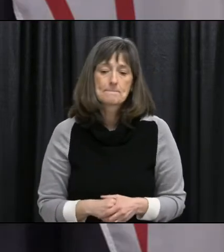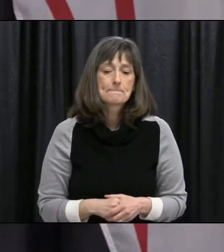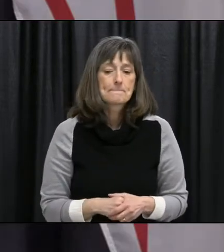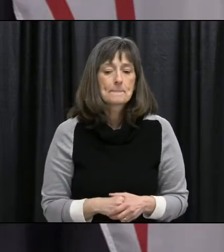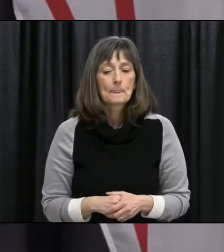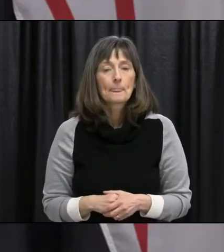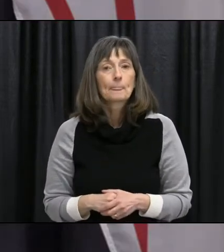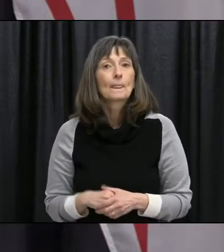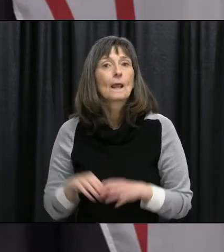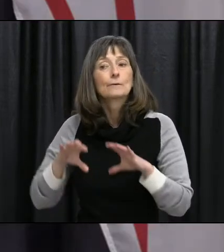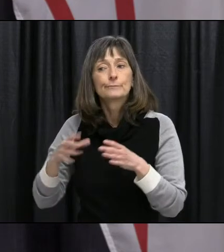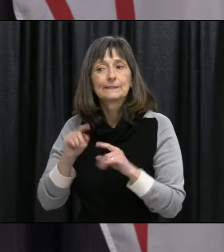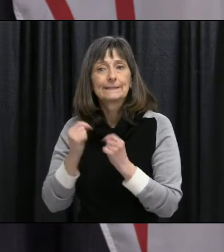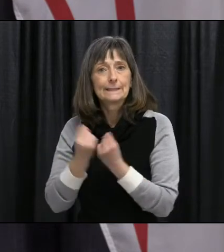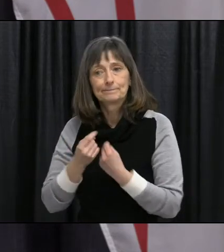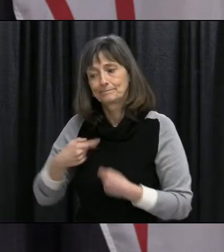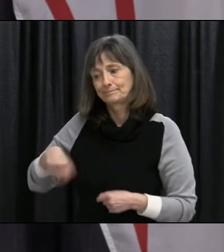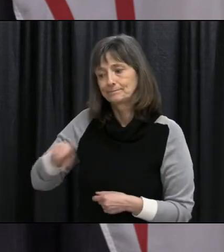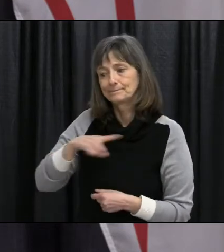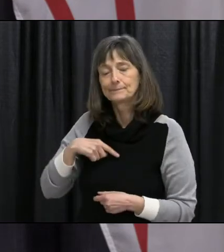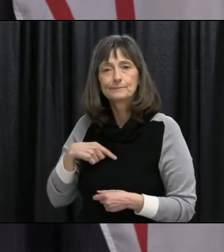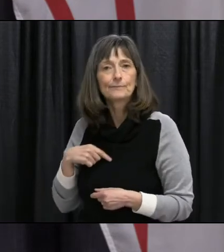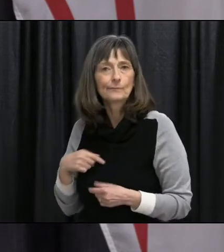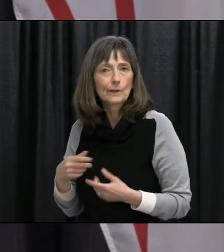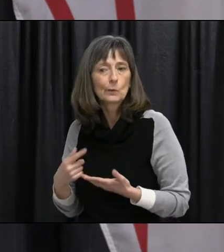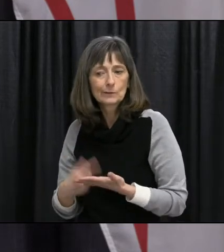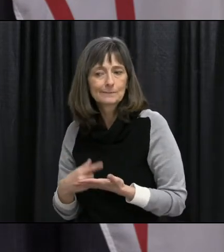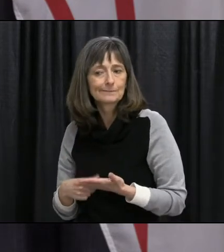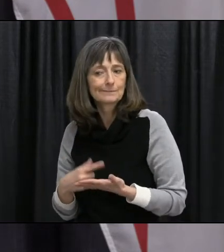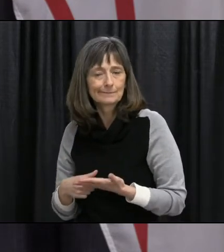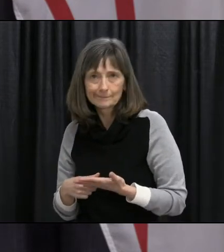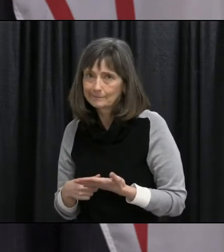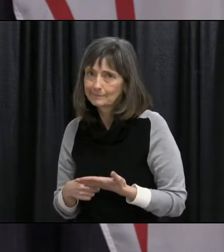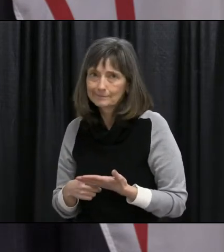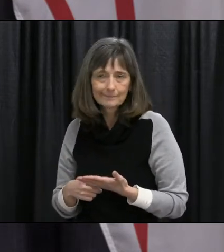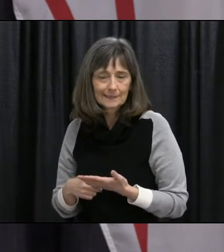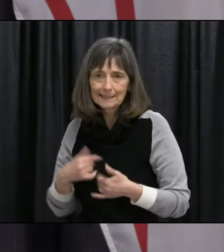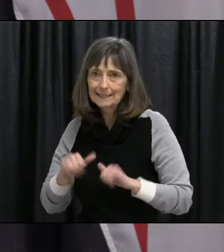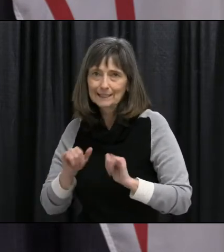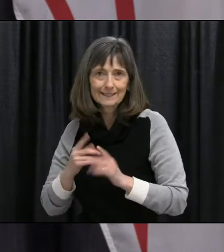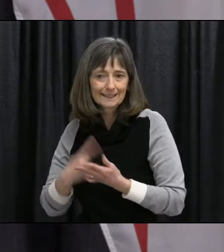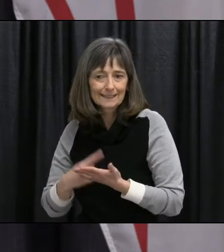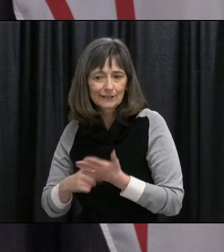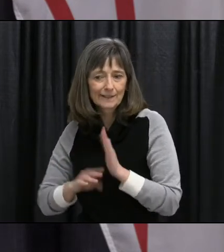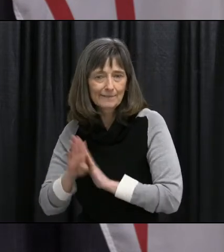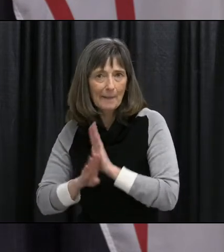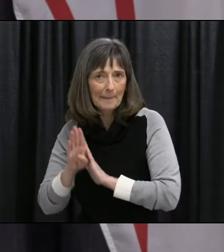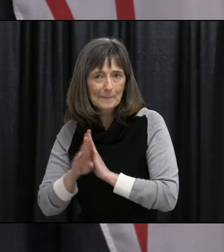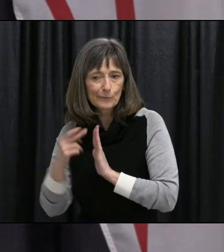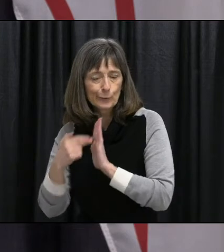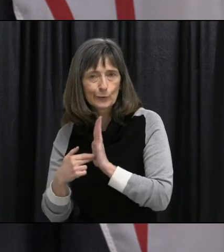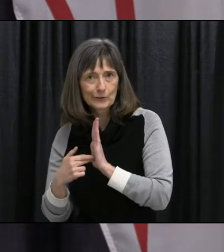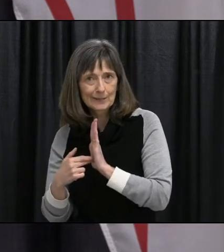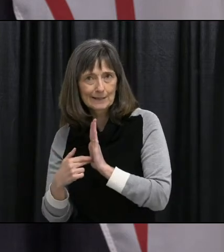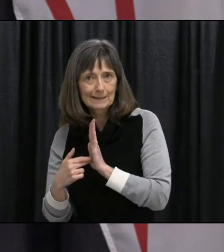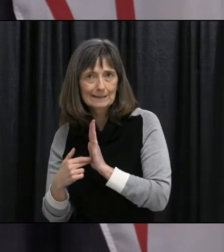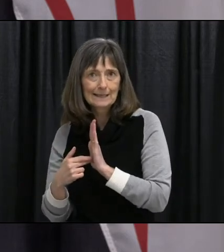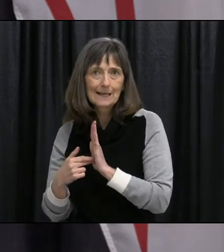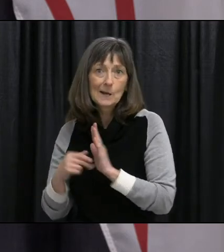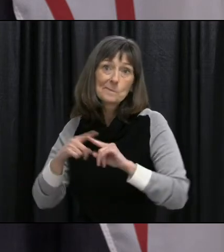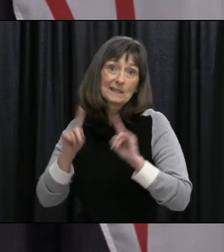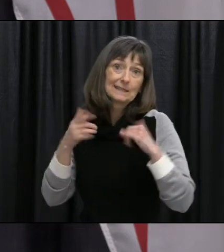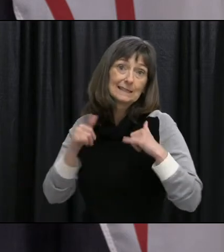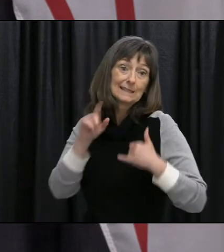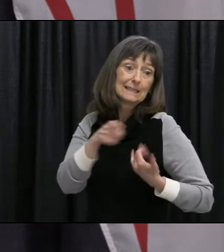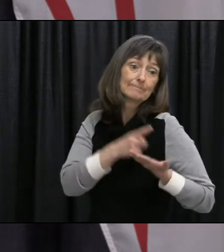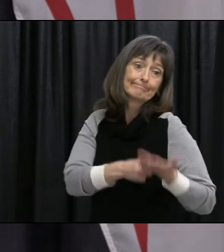Our team is, very diligently working on developing those, but obviously it will take some